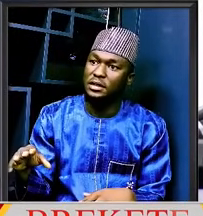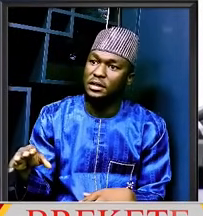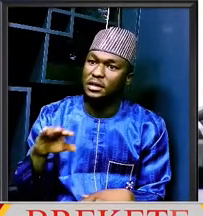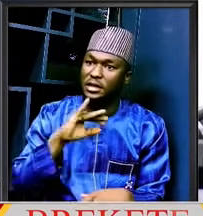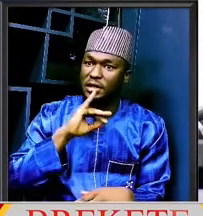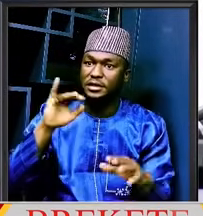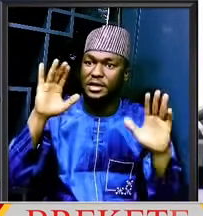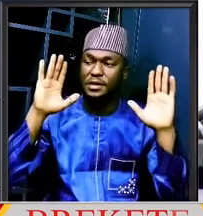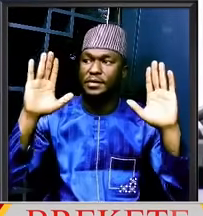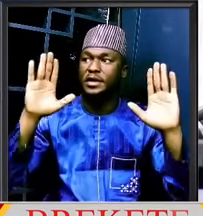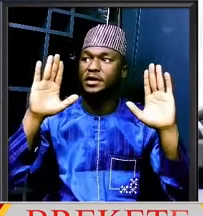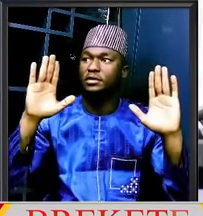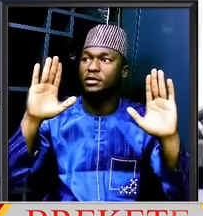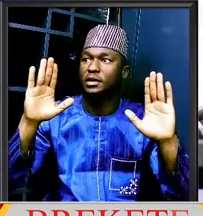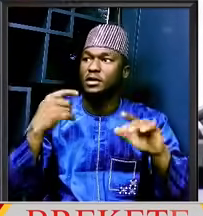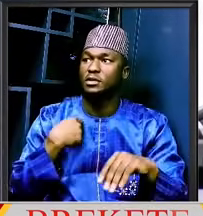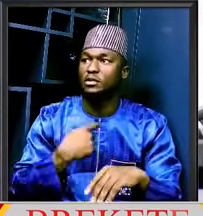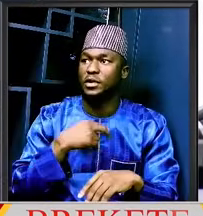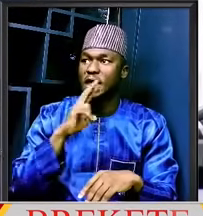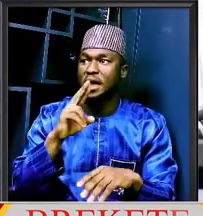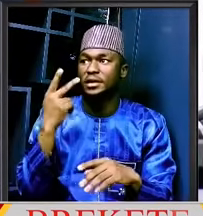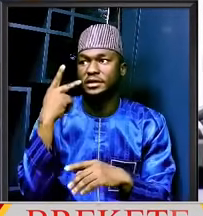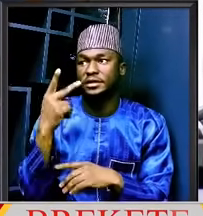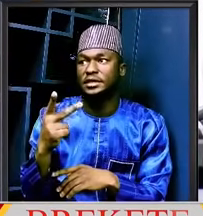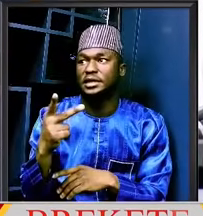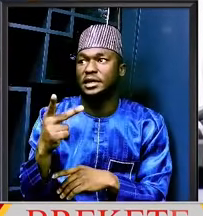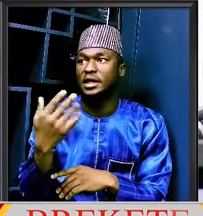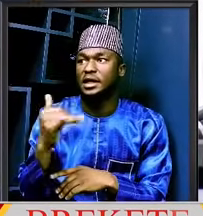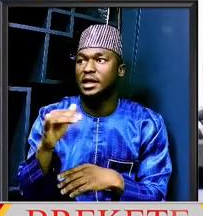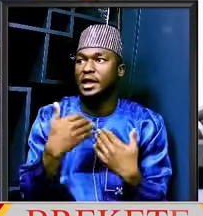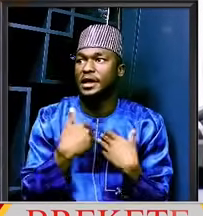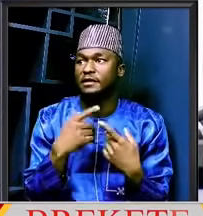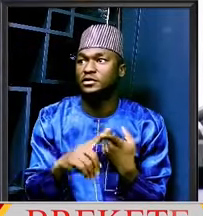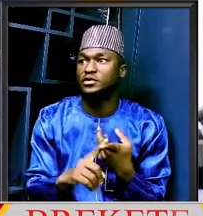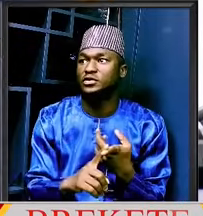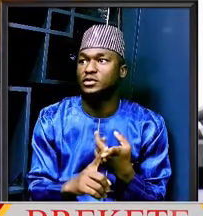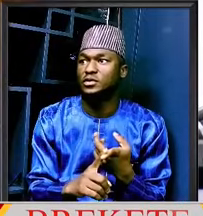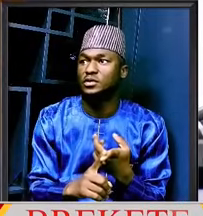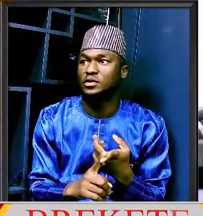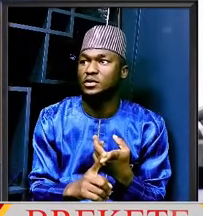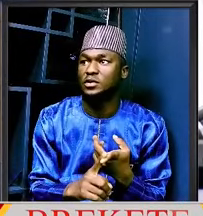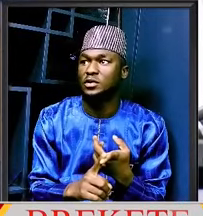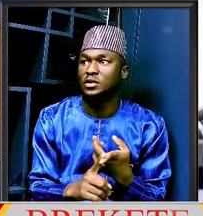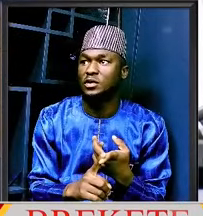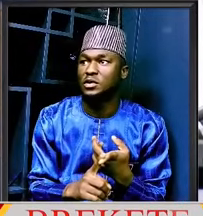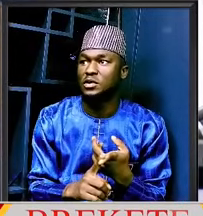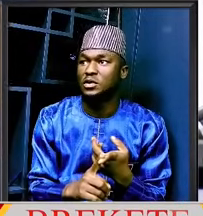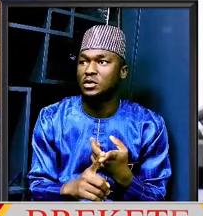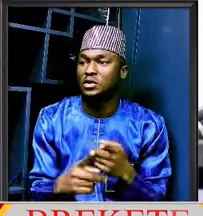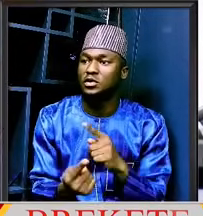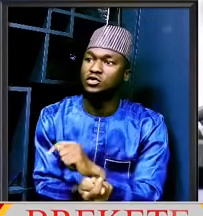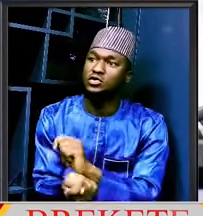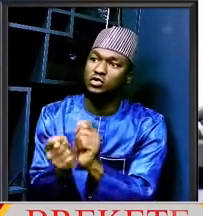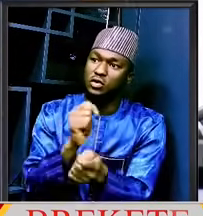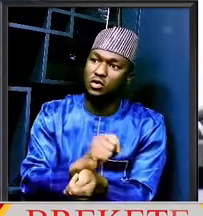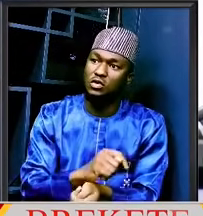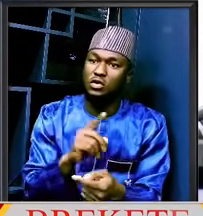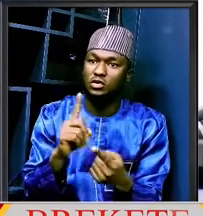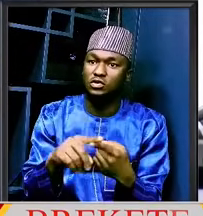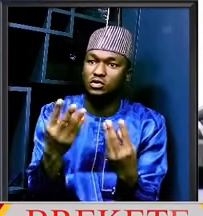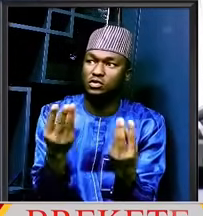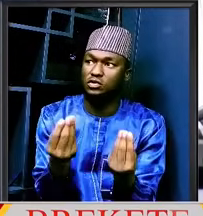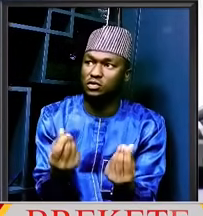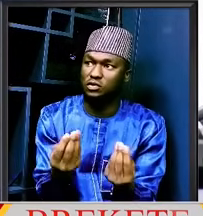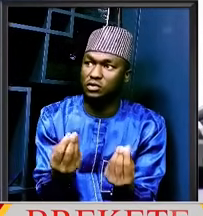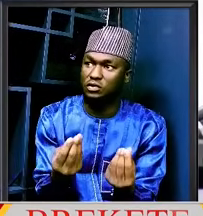miracle una de siso. They suppose don't turn to ashes by now. Wow. Una go